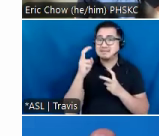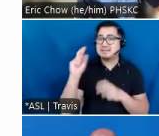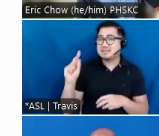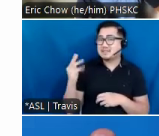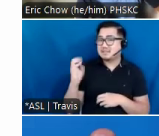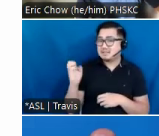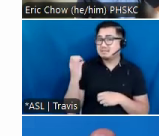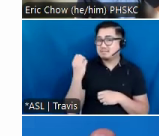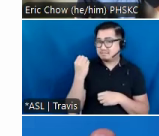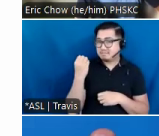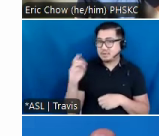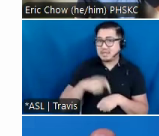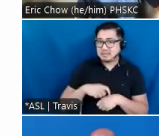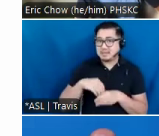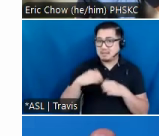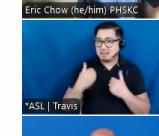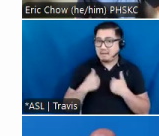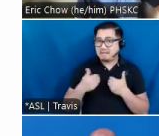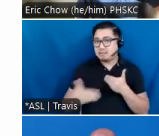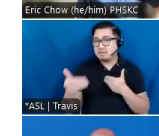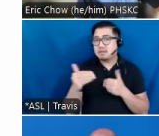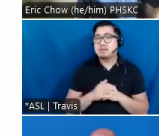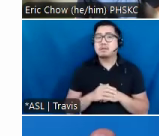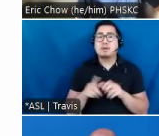life. And it's important to note that